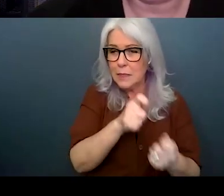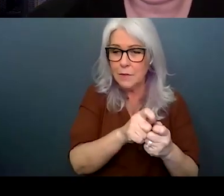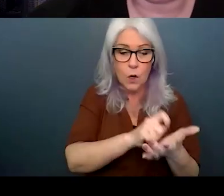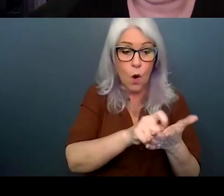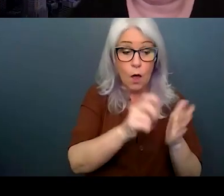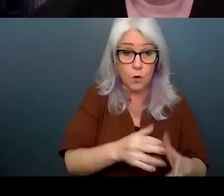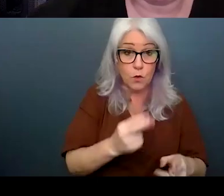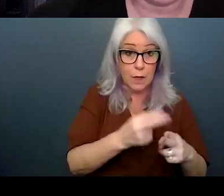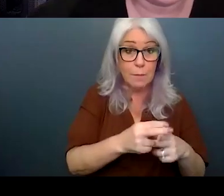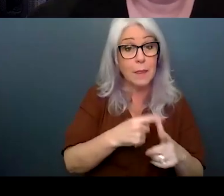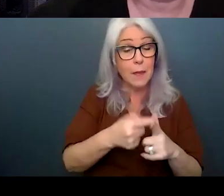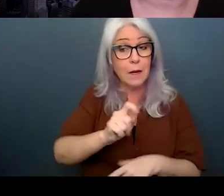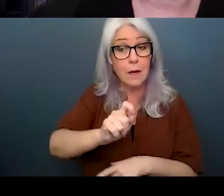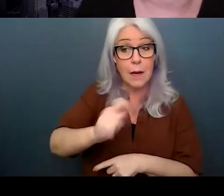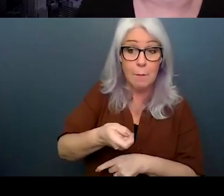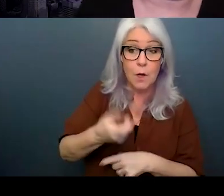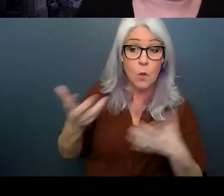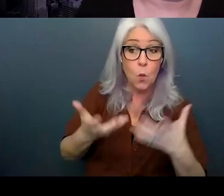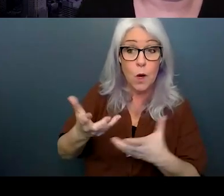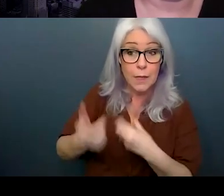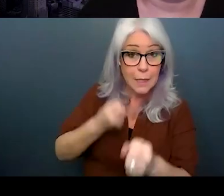the year 2020.